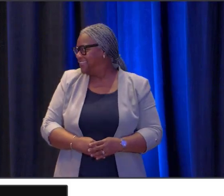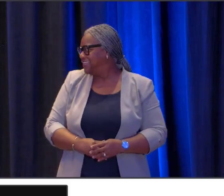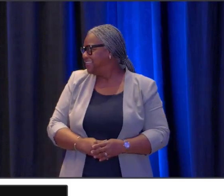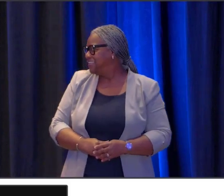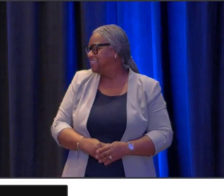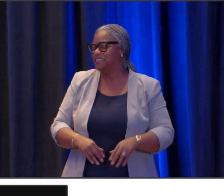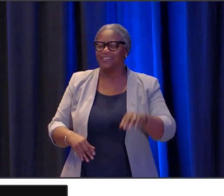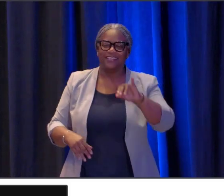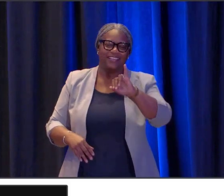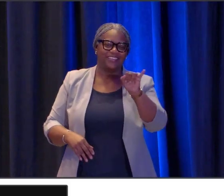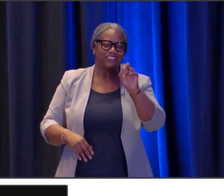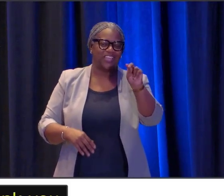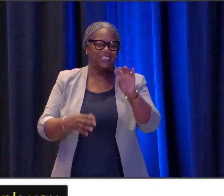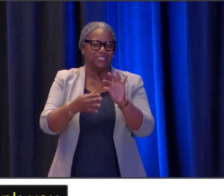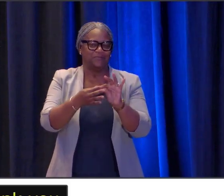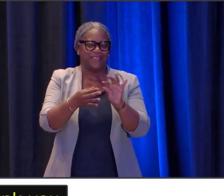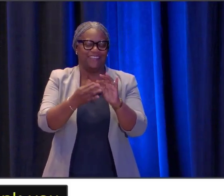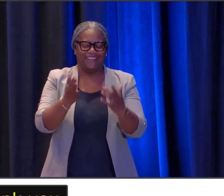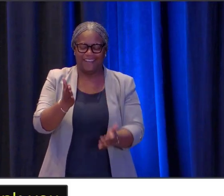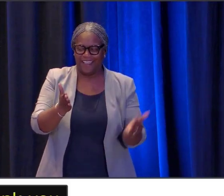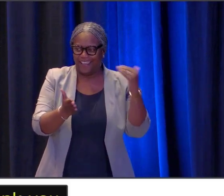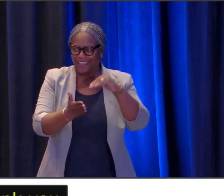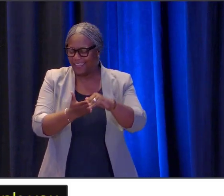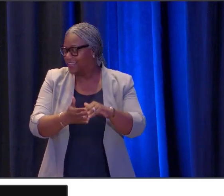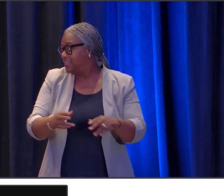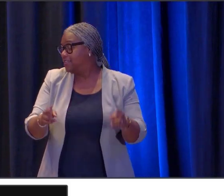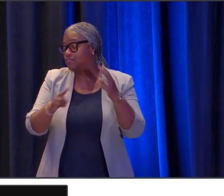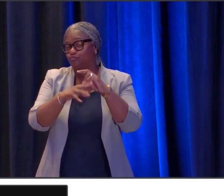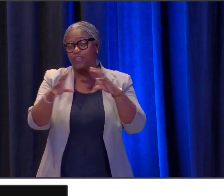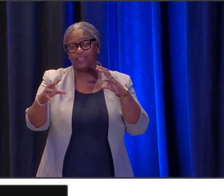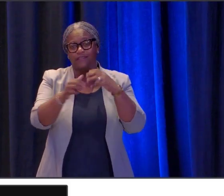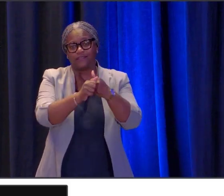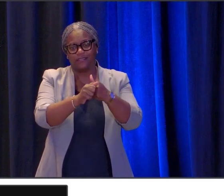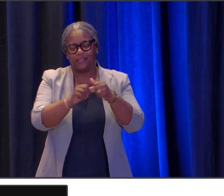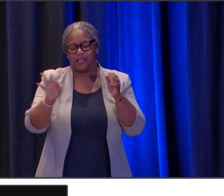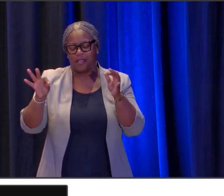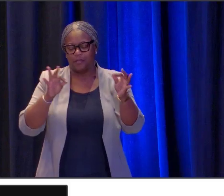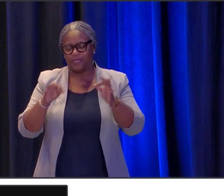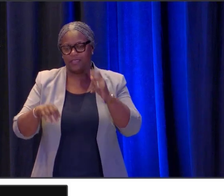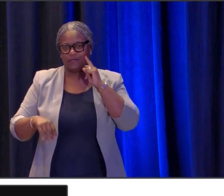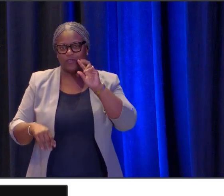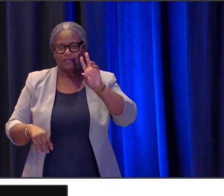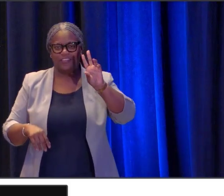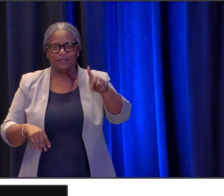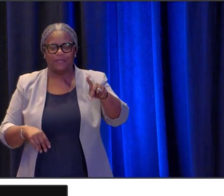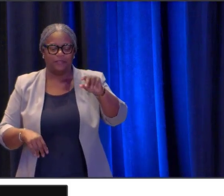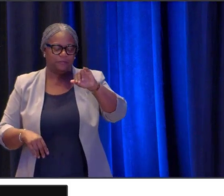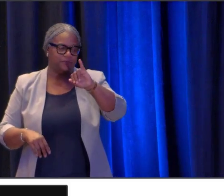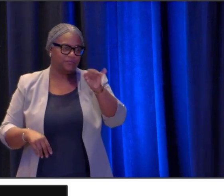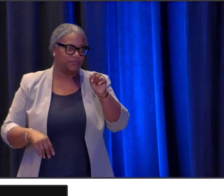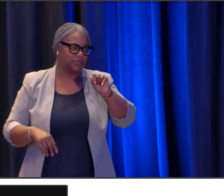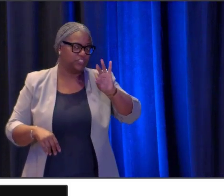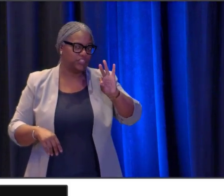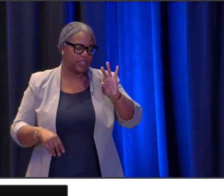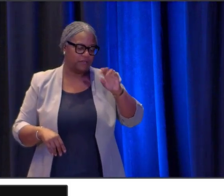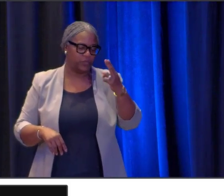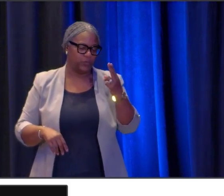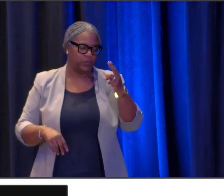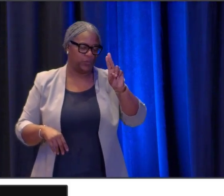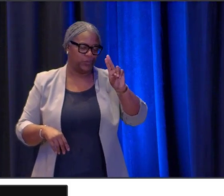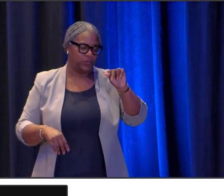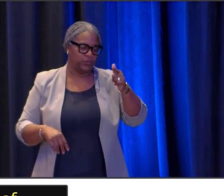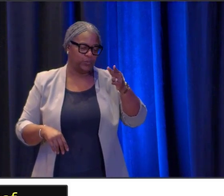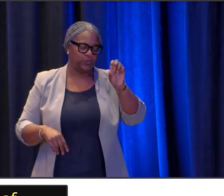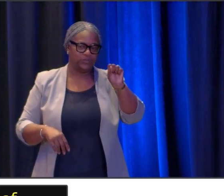ahead. This is Jason again. I'm going to just give a really brief update on behalf of the Vice President, Jeff Hughes, who was unable to make it this